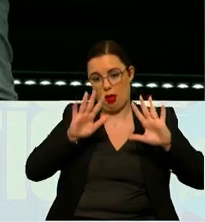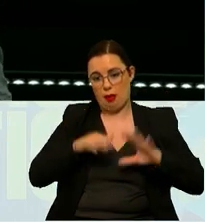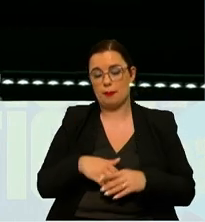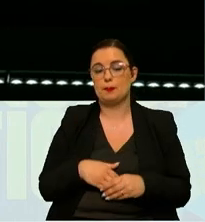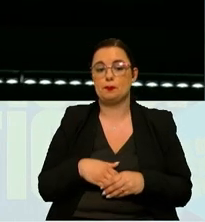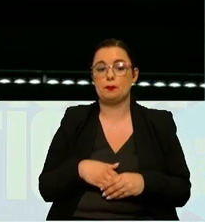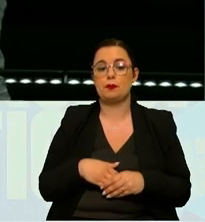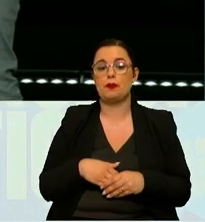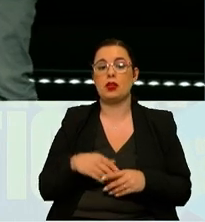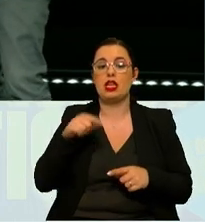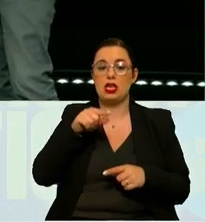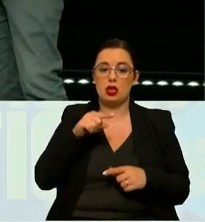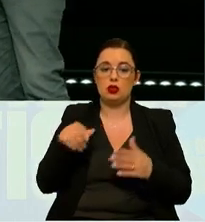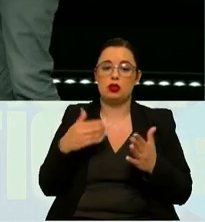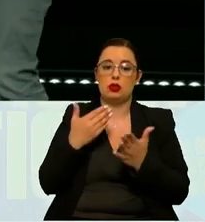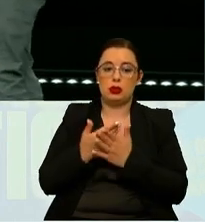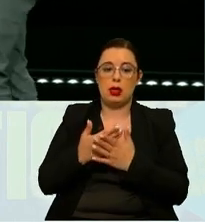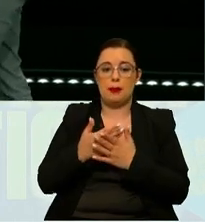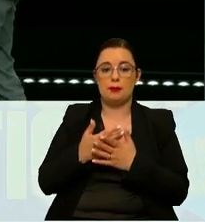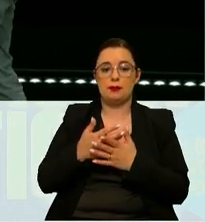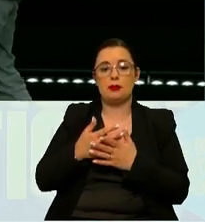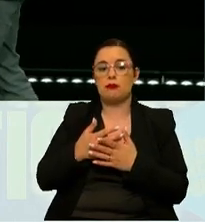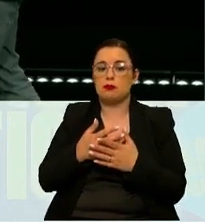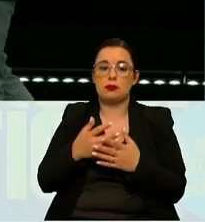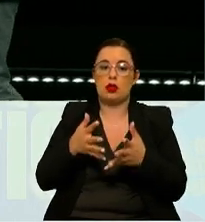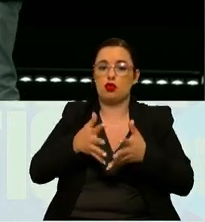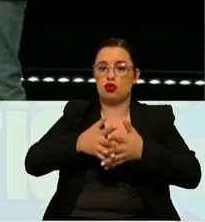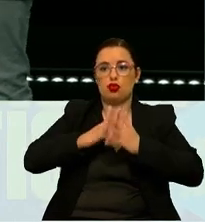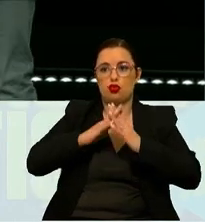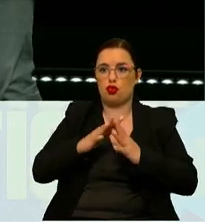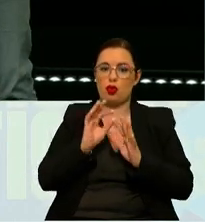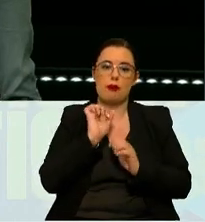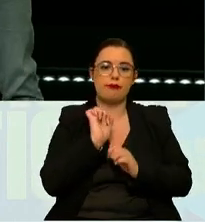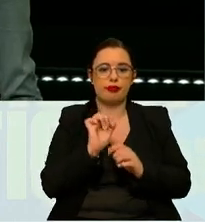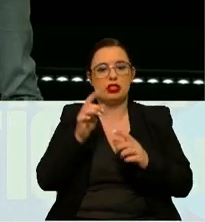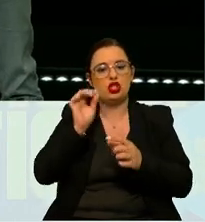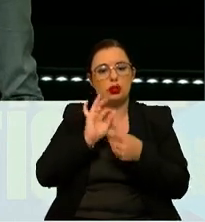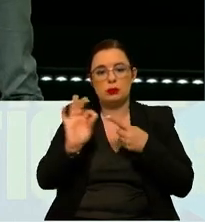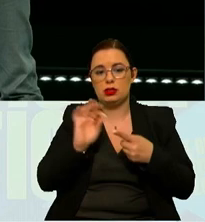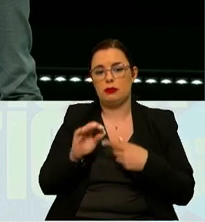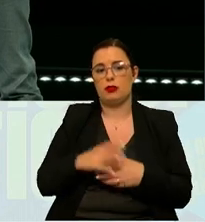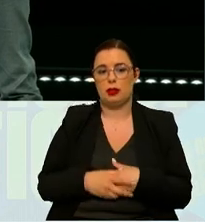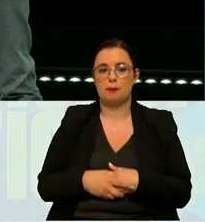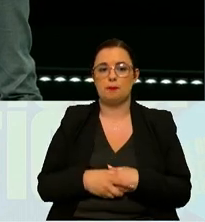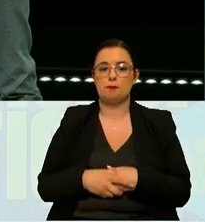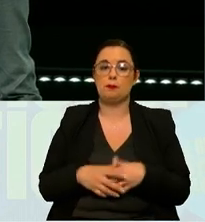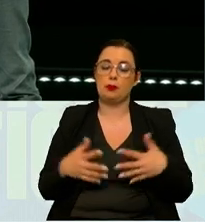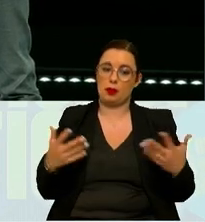also boosting this with the capability that only a specialized infrastructure can give us. Now,